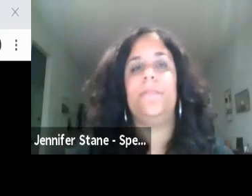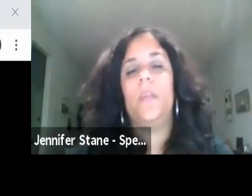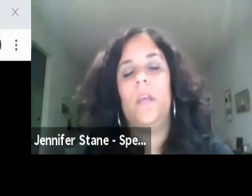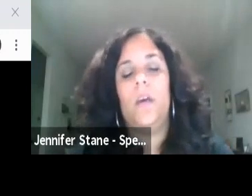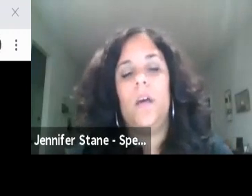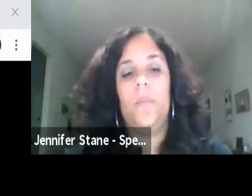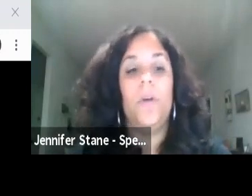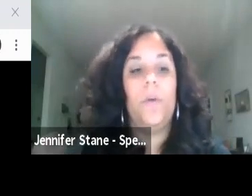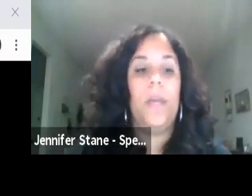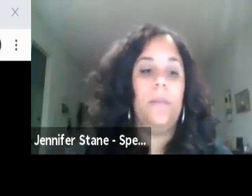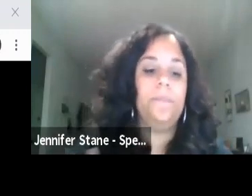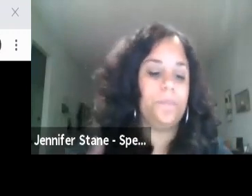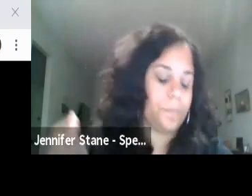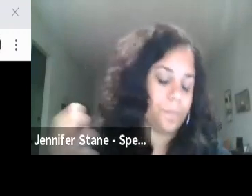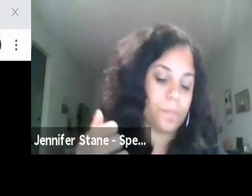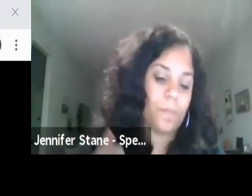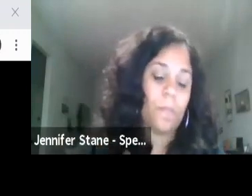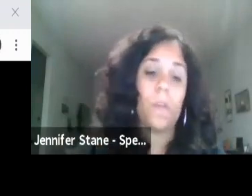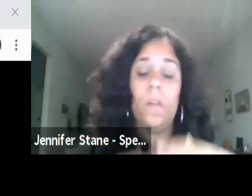So you go in,